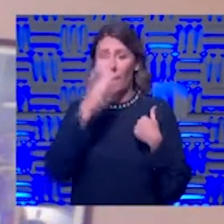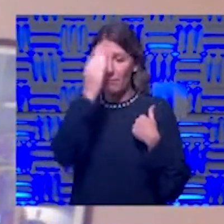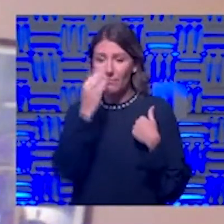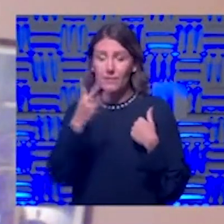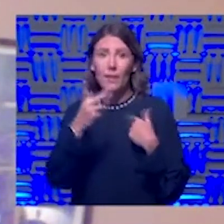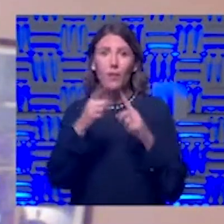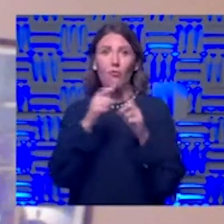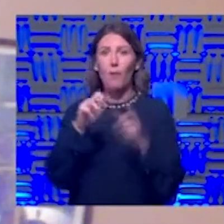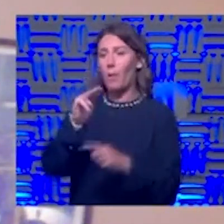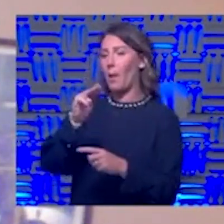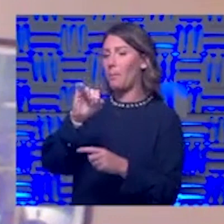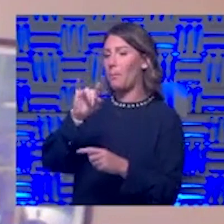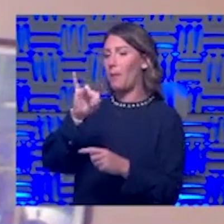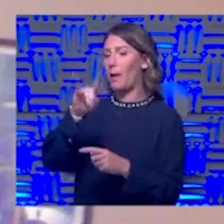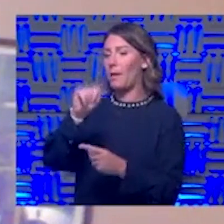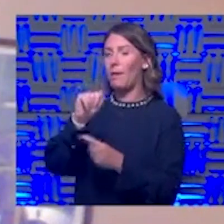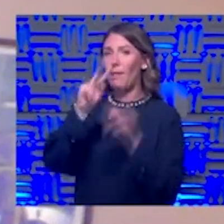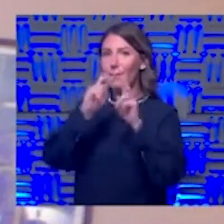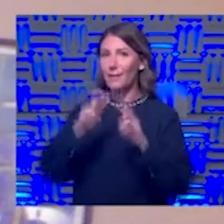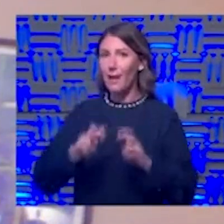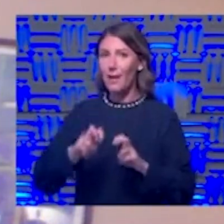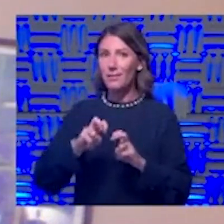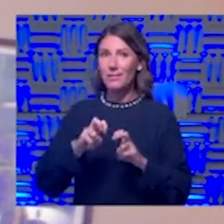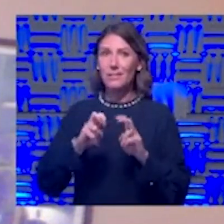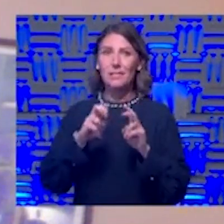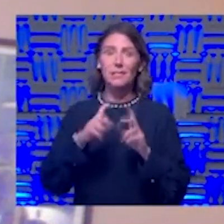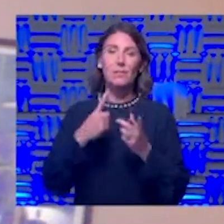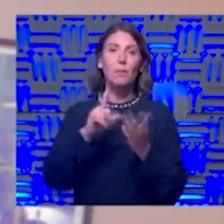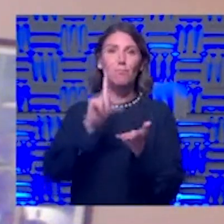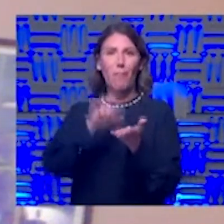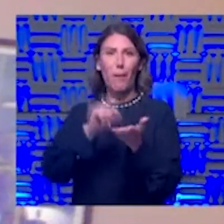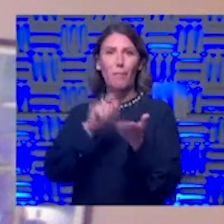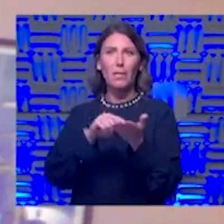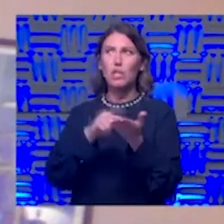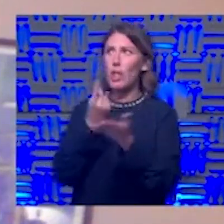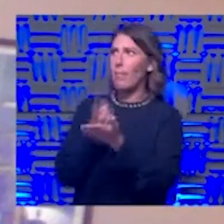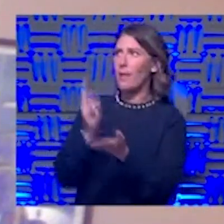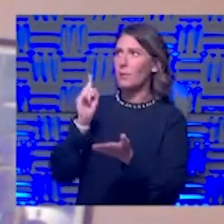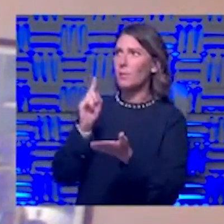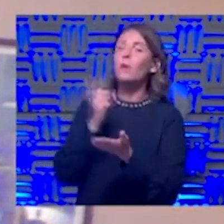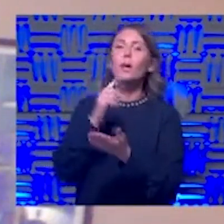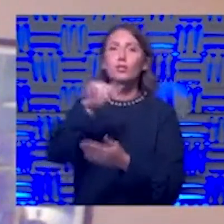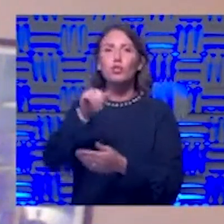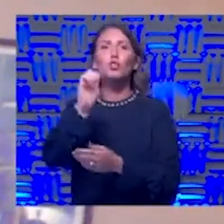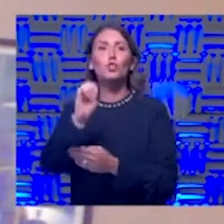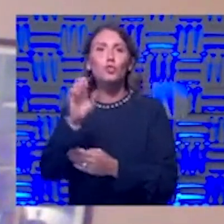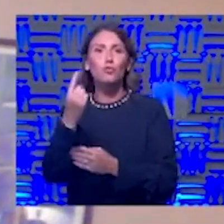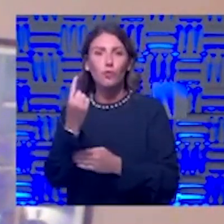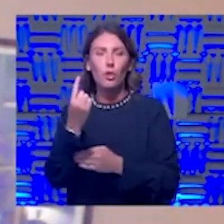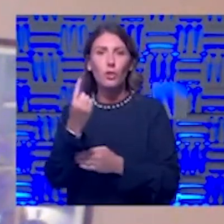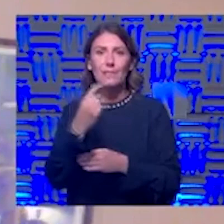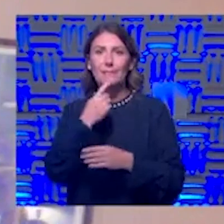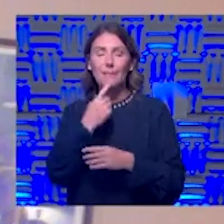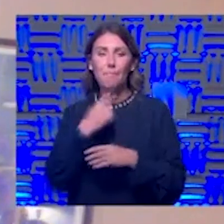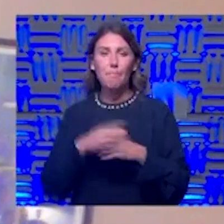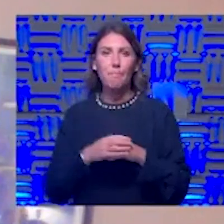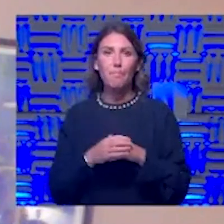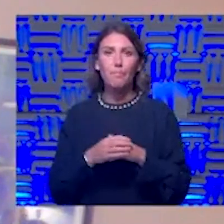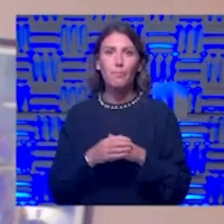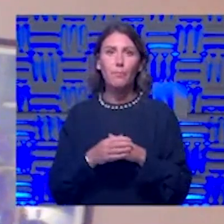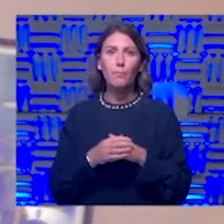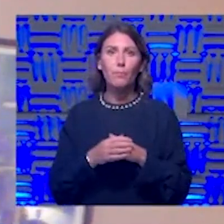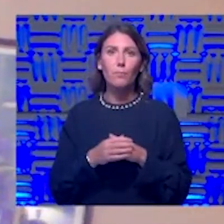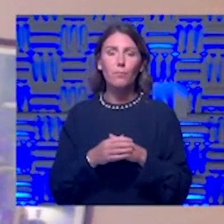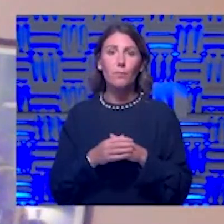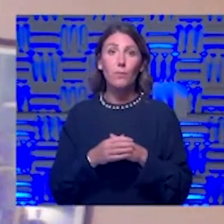just came out last week or the week before, June 1st, from Lancet that showed